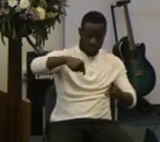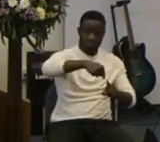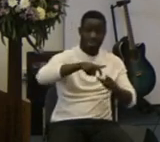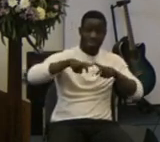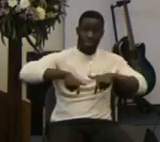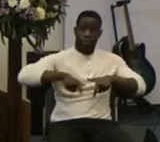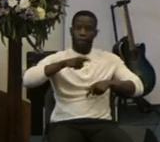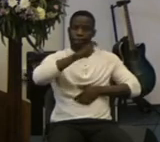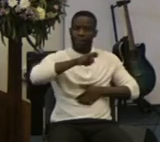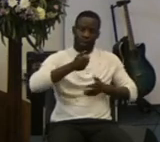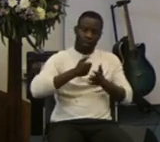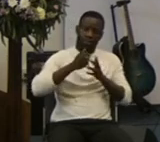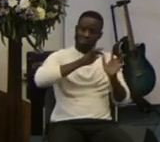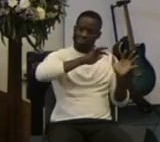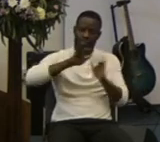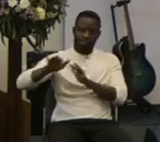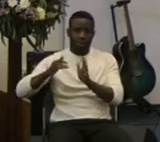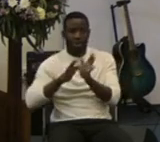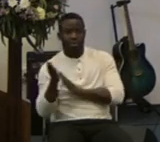still came to him from everywhere.